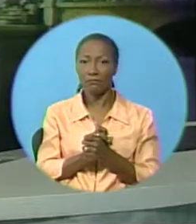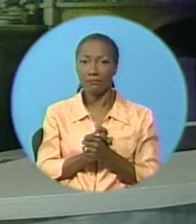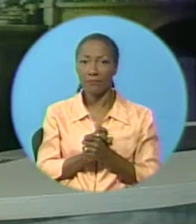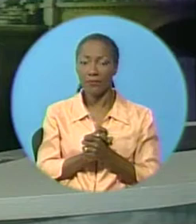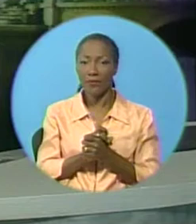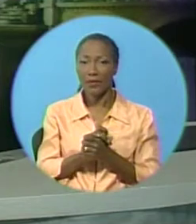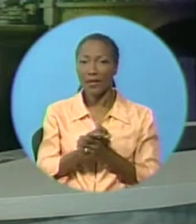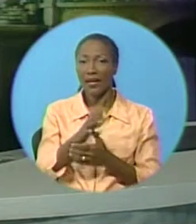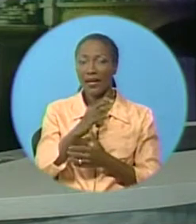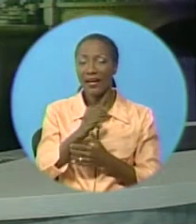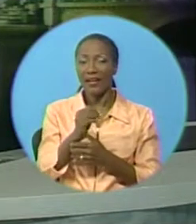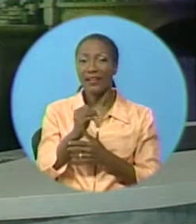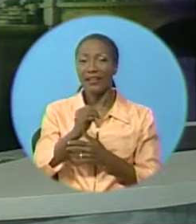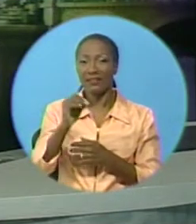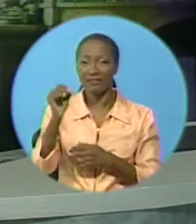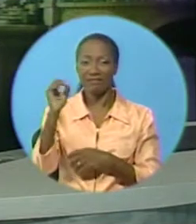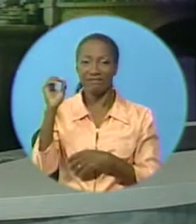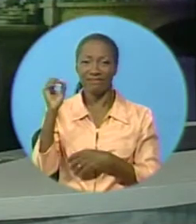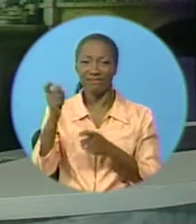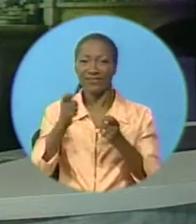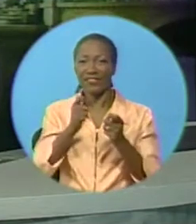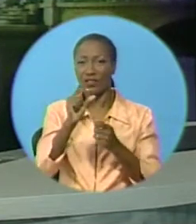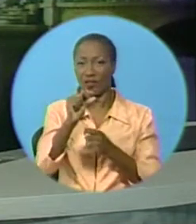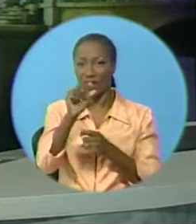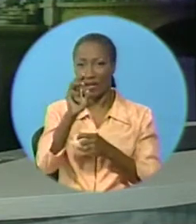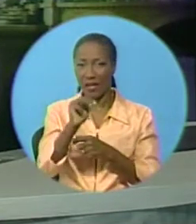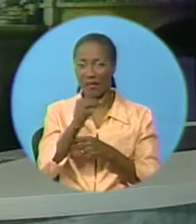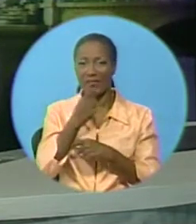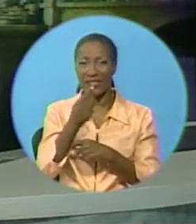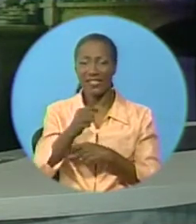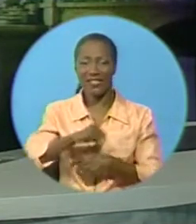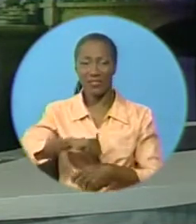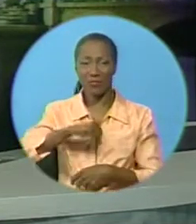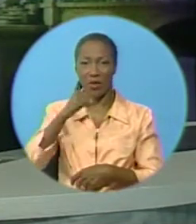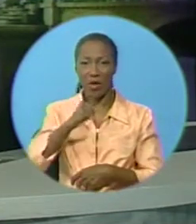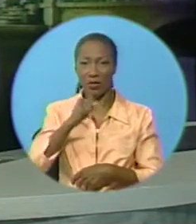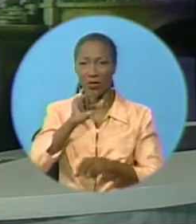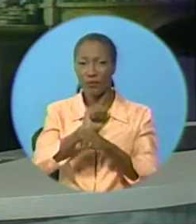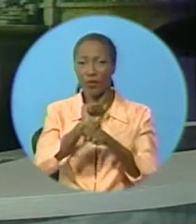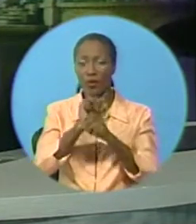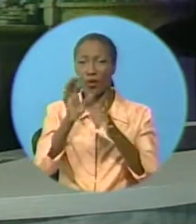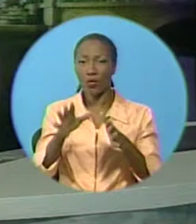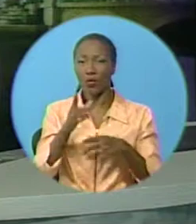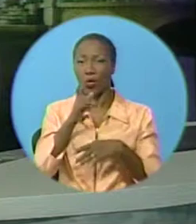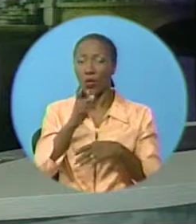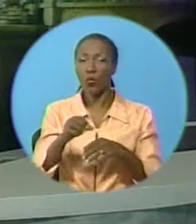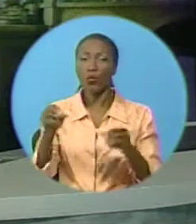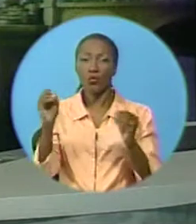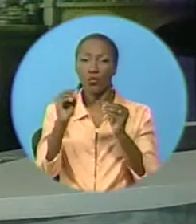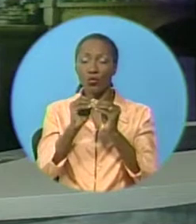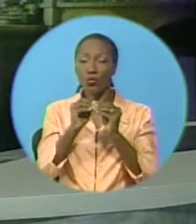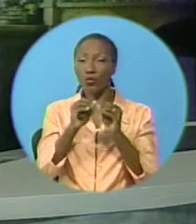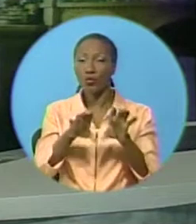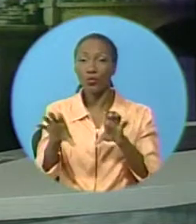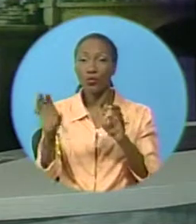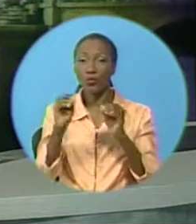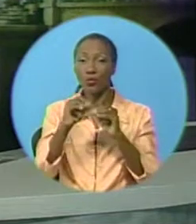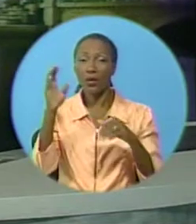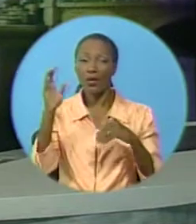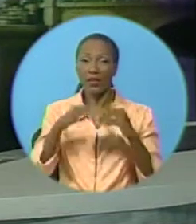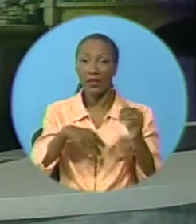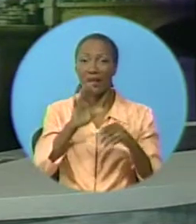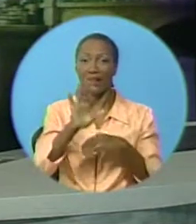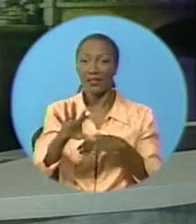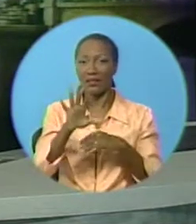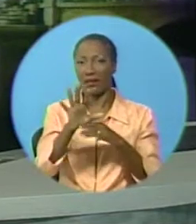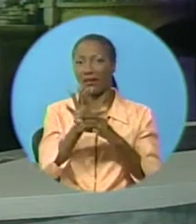and that he is proud of those who consistently go above and beyond the call of duty. Sales officer with the Broad Street branch Katrina